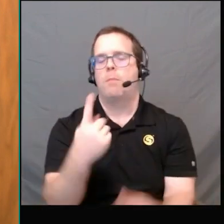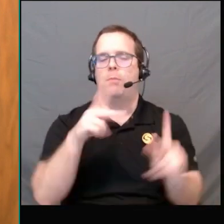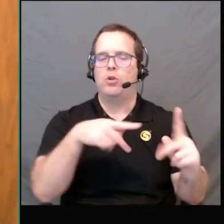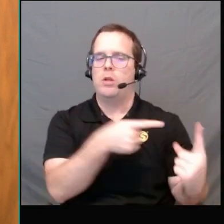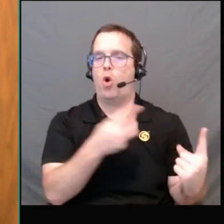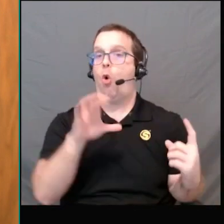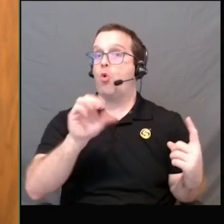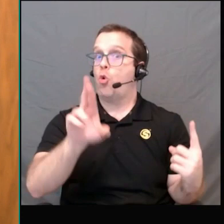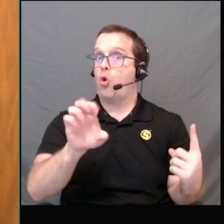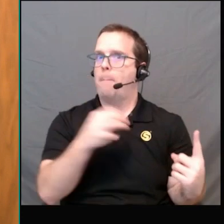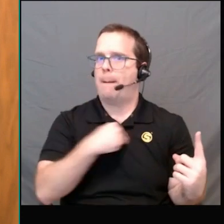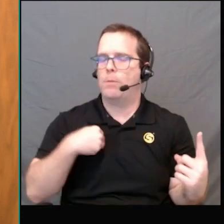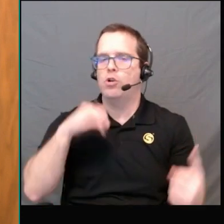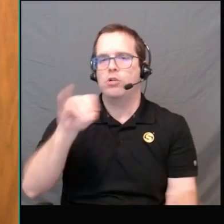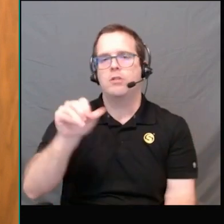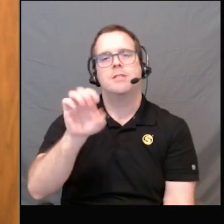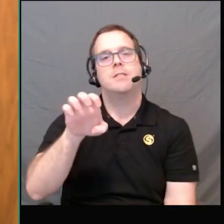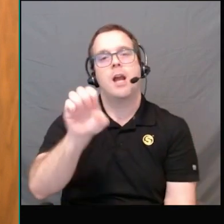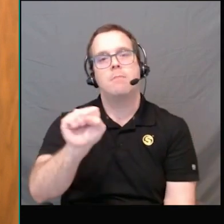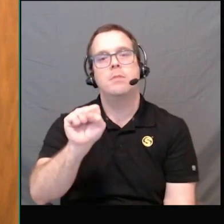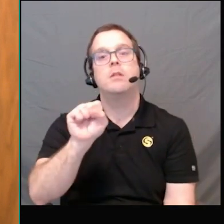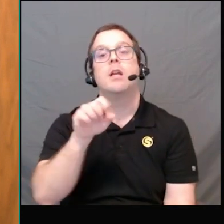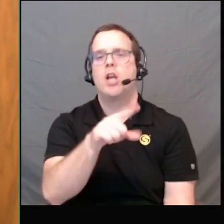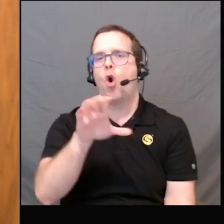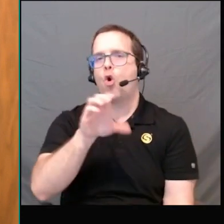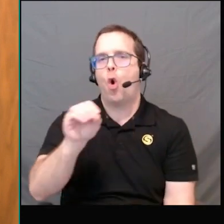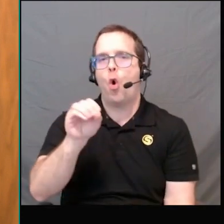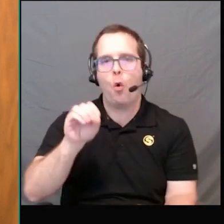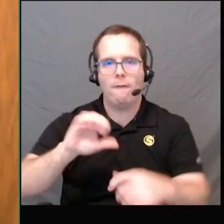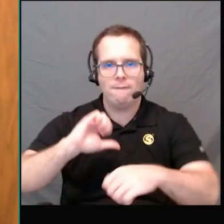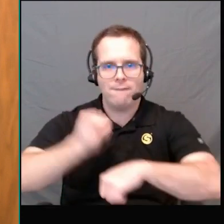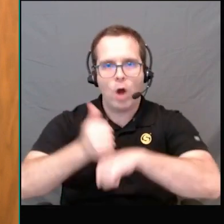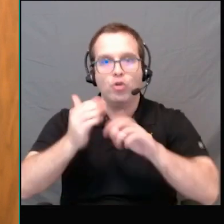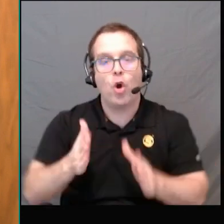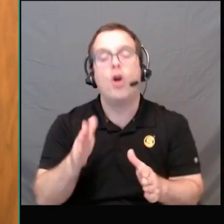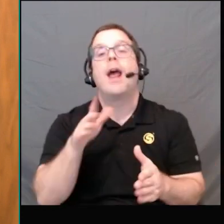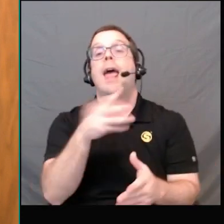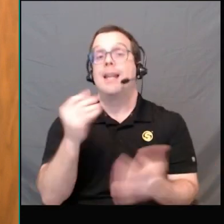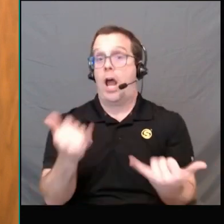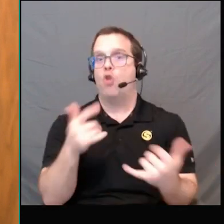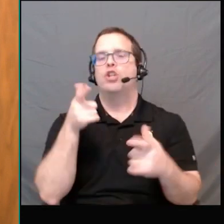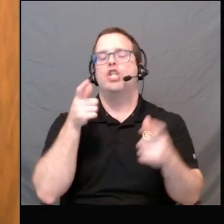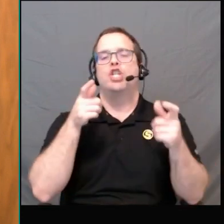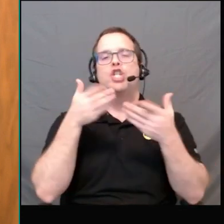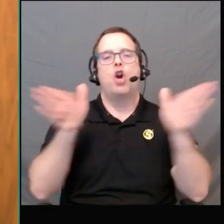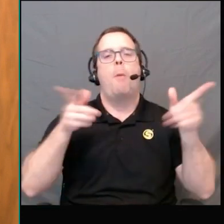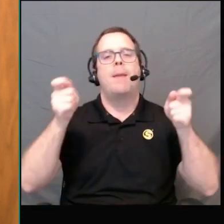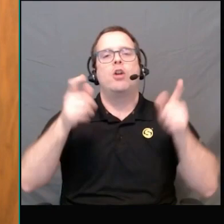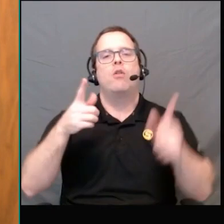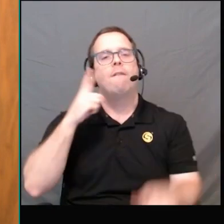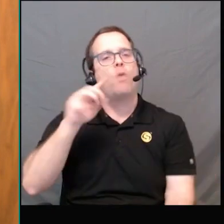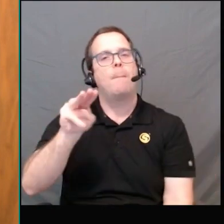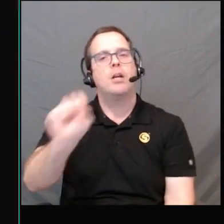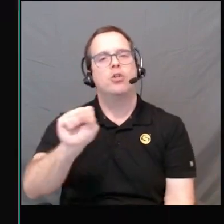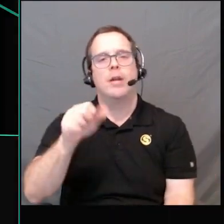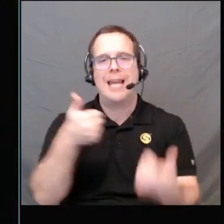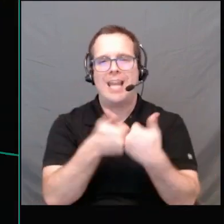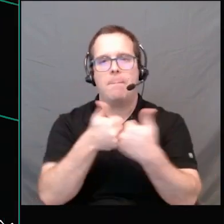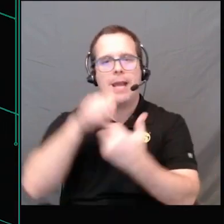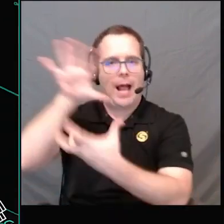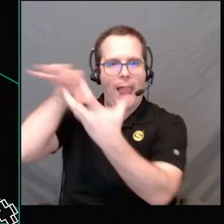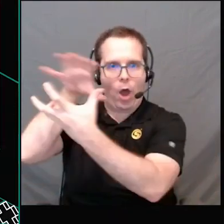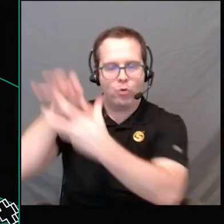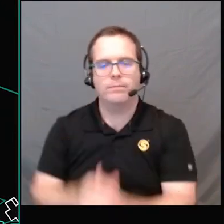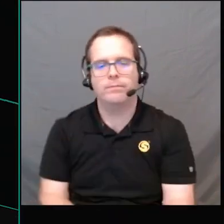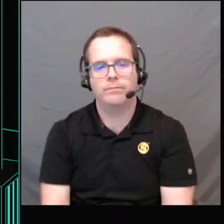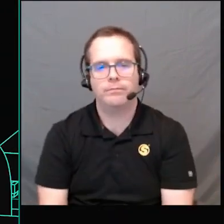James Gwertzman, co-founder and former CEO of PlayFab, and now general manager of Microsoft's Gaming Cloud.